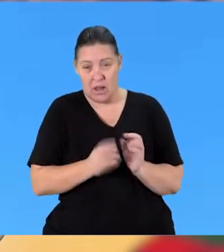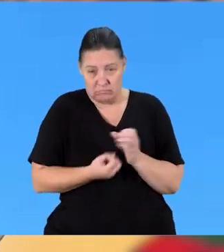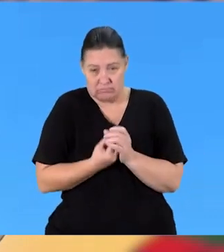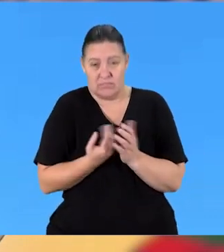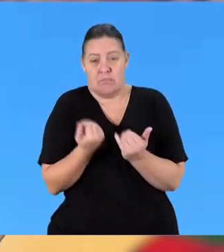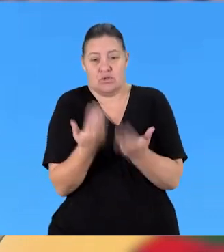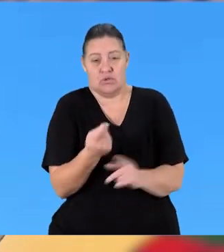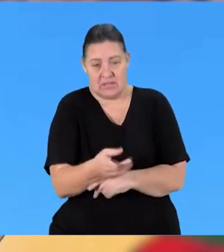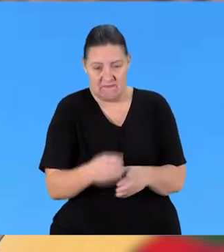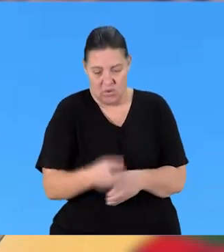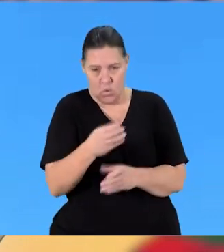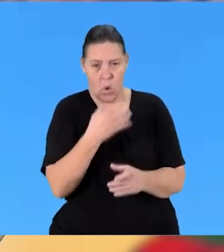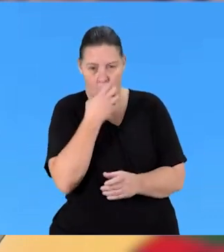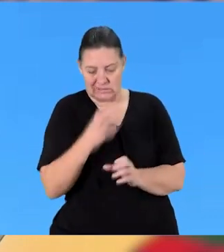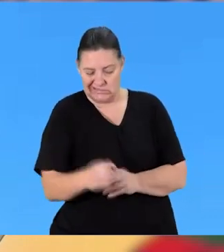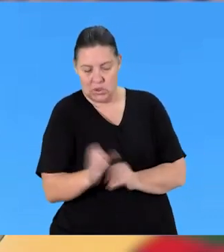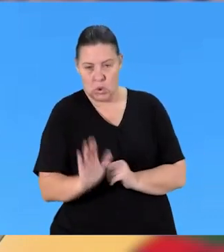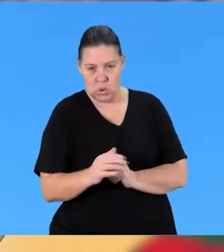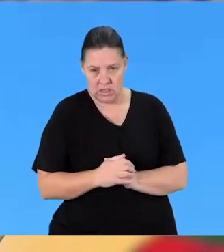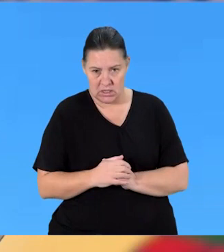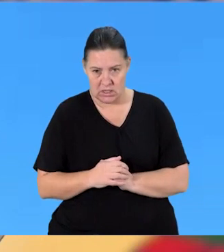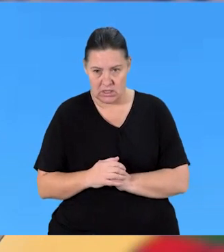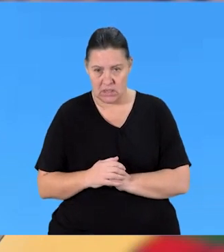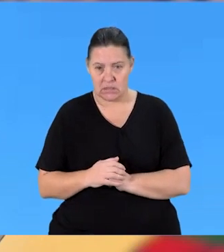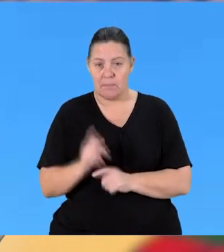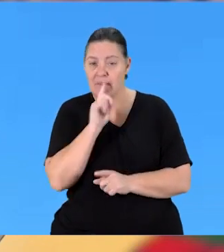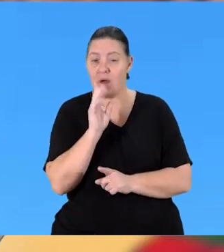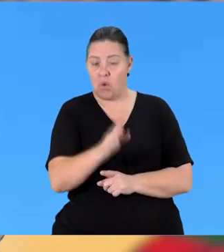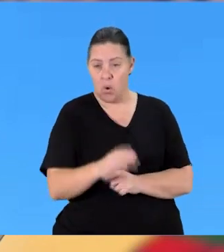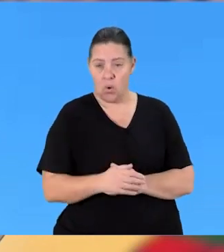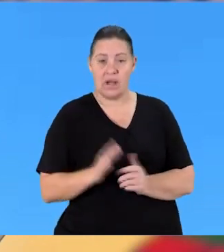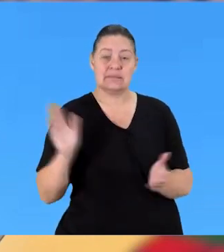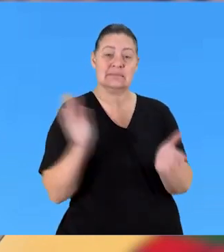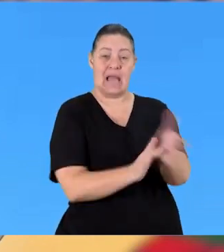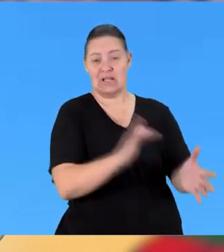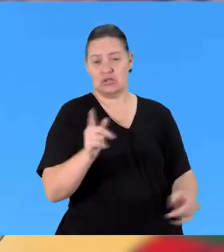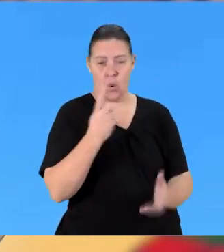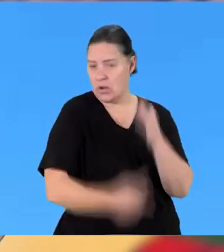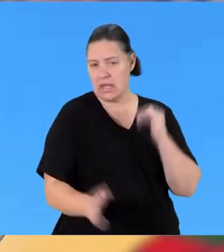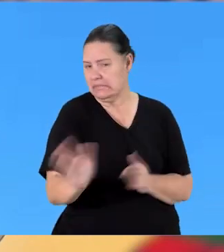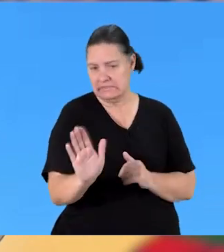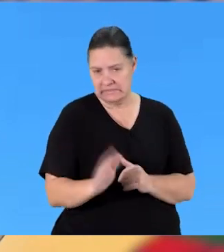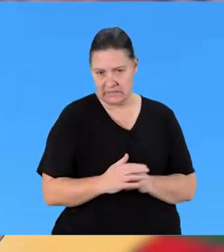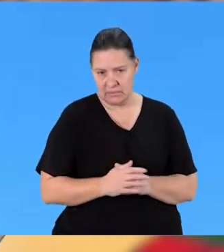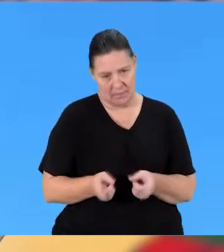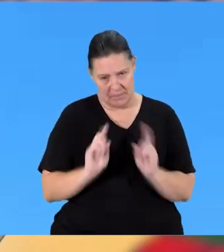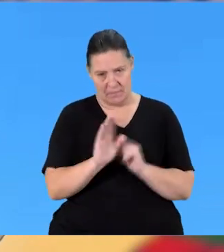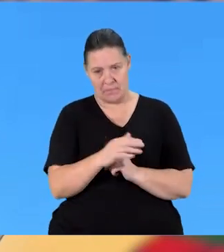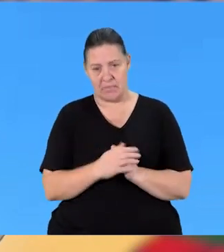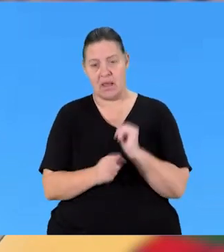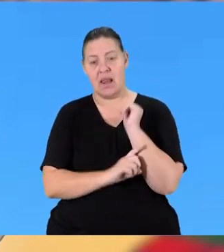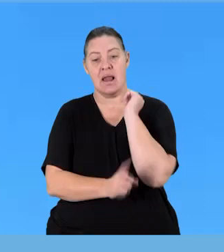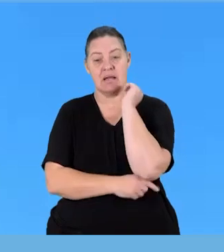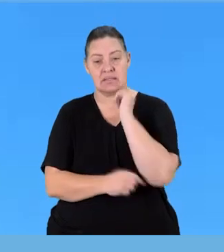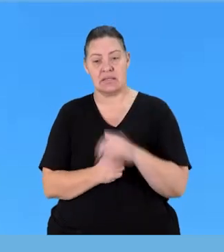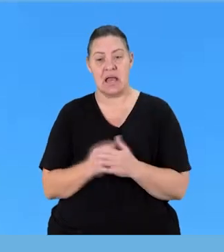that particular reaction flask. And also, you should not just go to that reaction flask and just touch it, right?